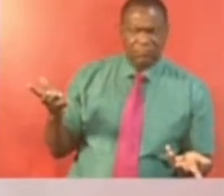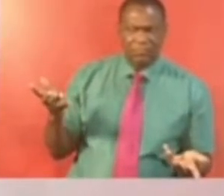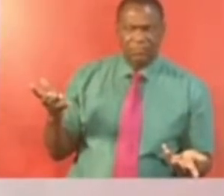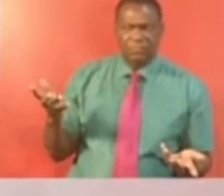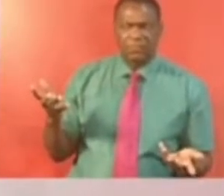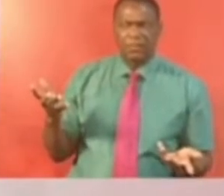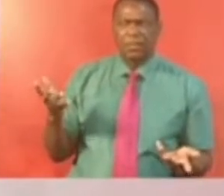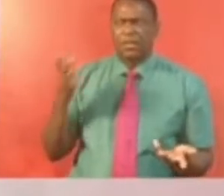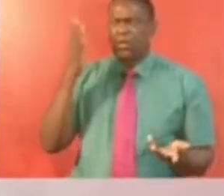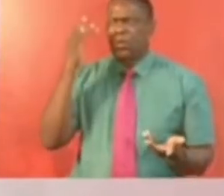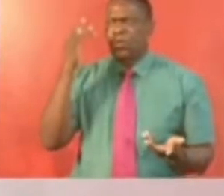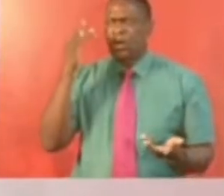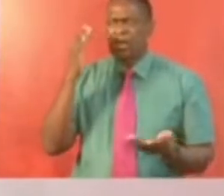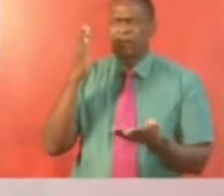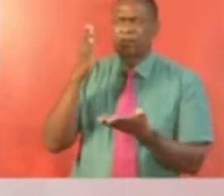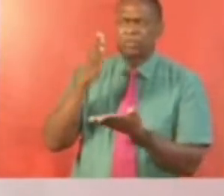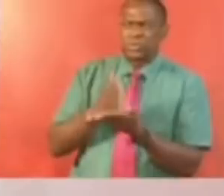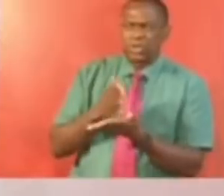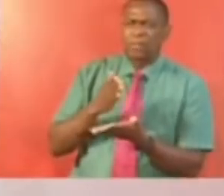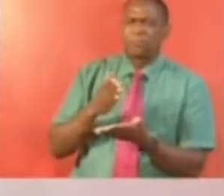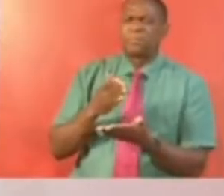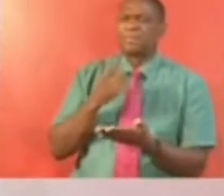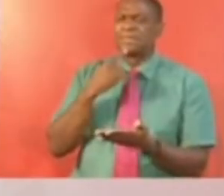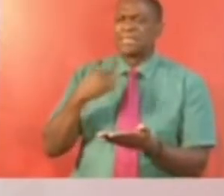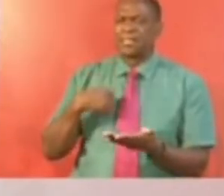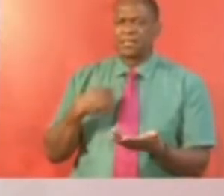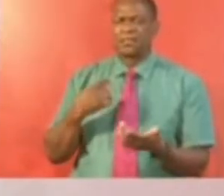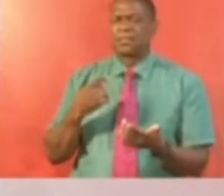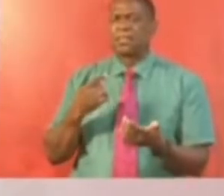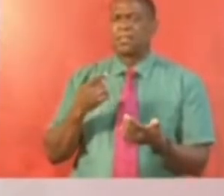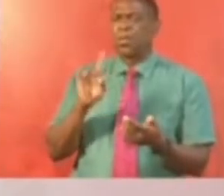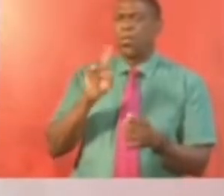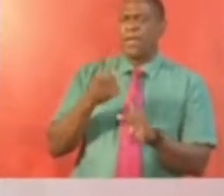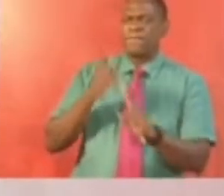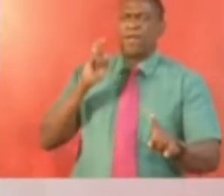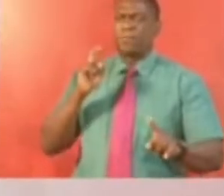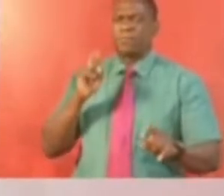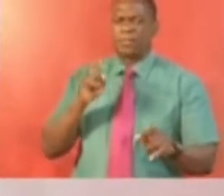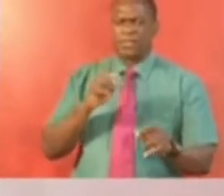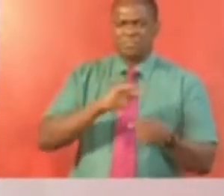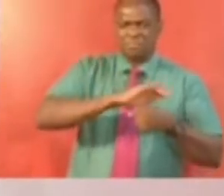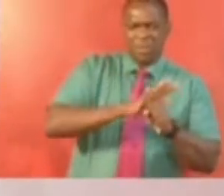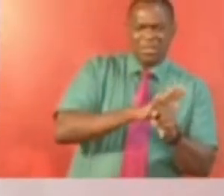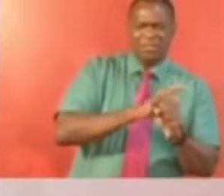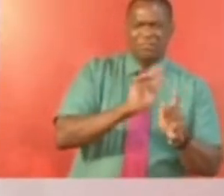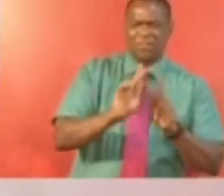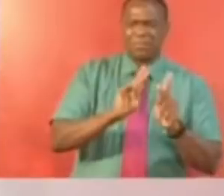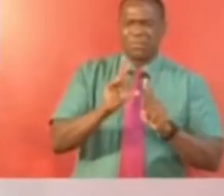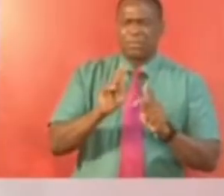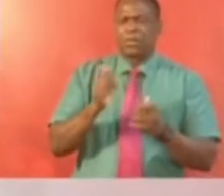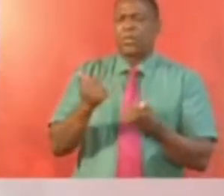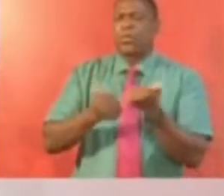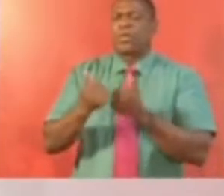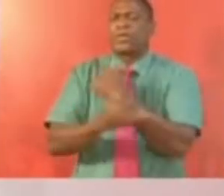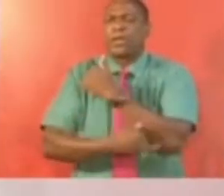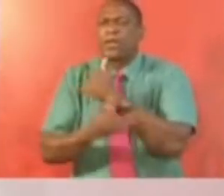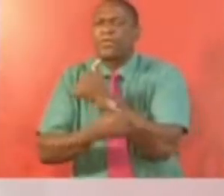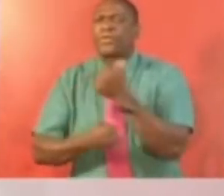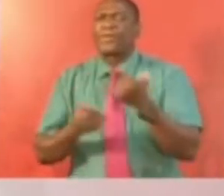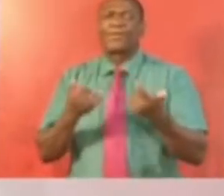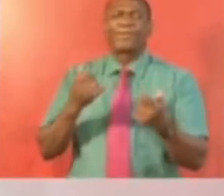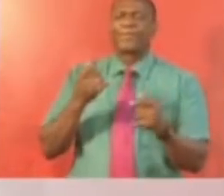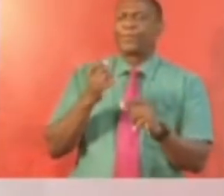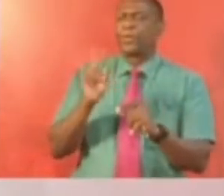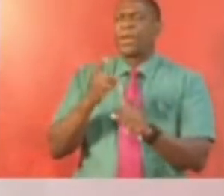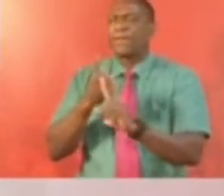getting information such as the primary contact, foreign national, and so on, in terms of the positives? And additional question,